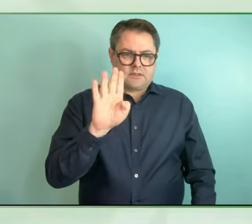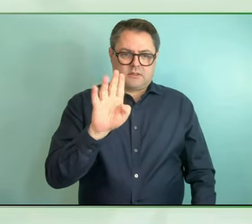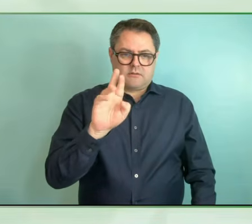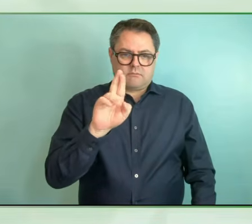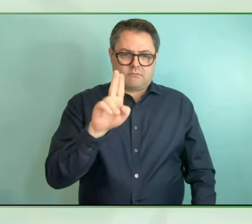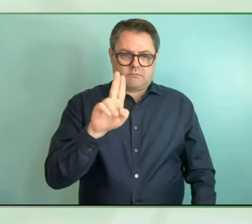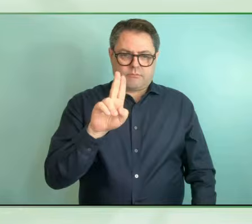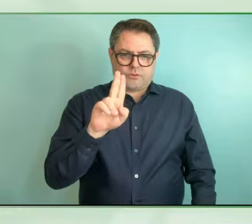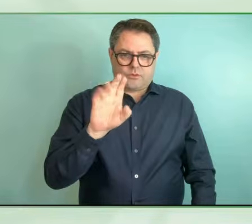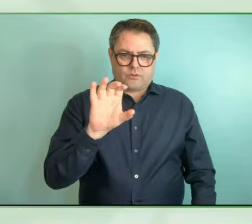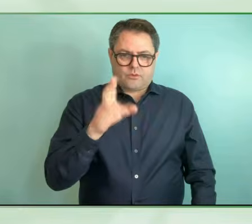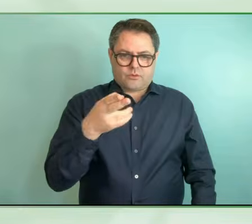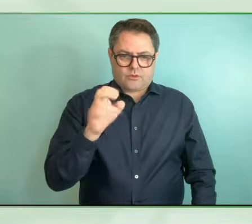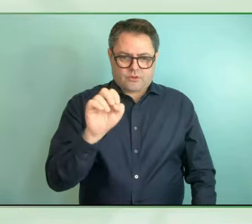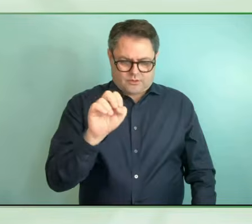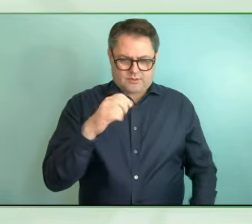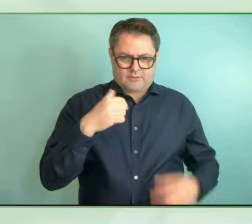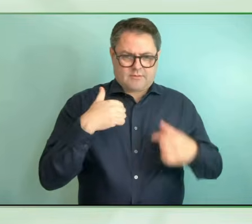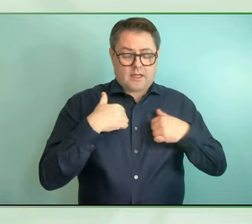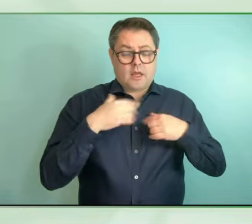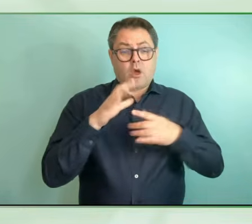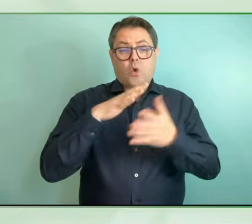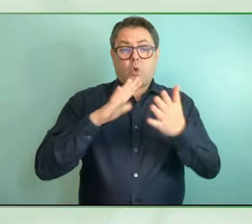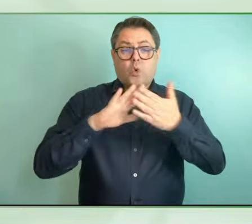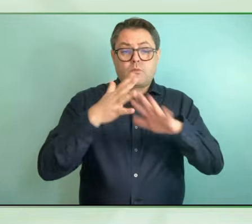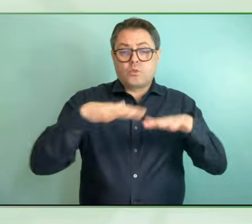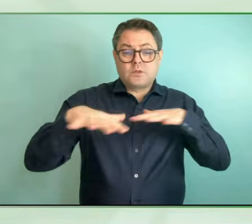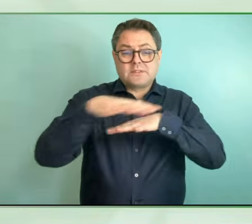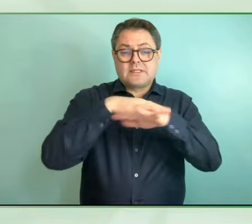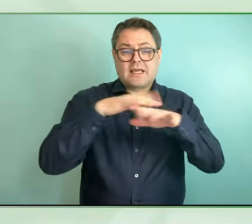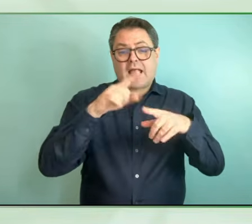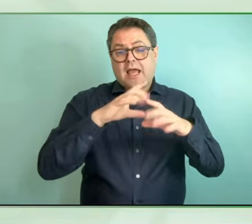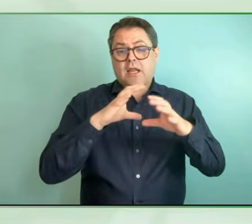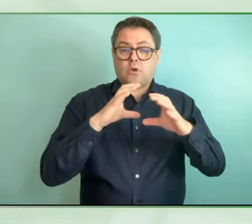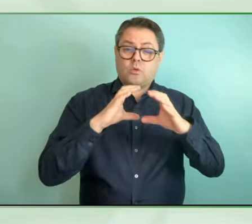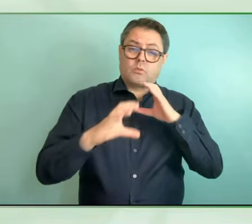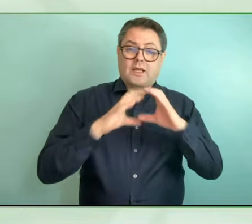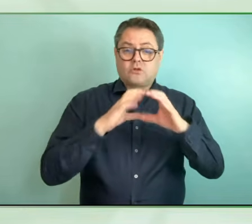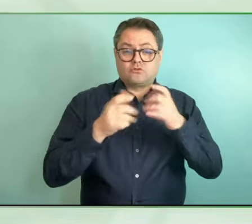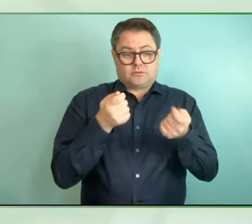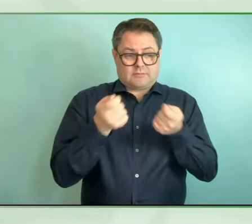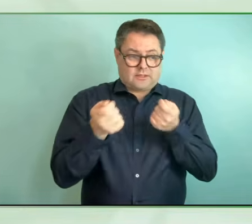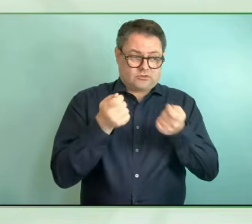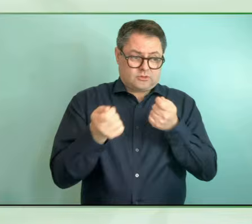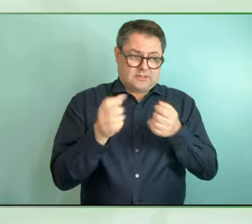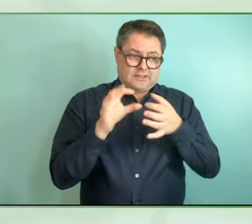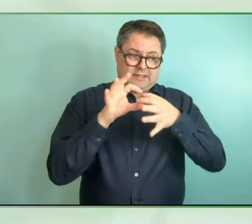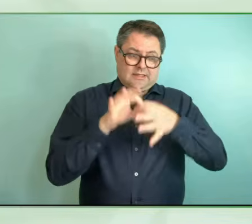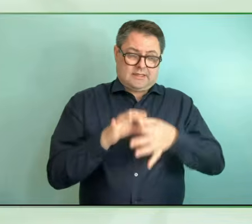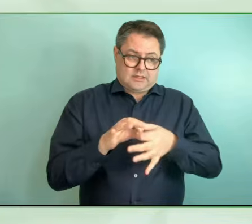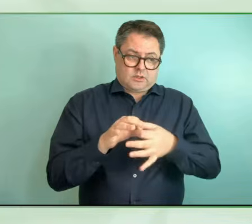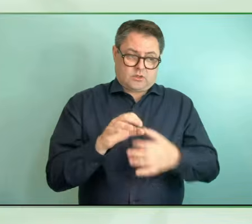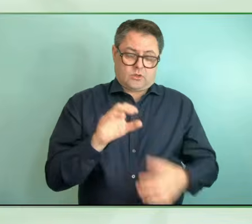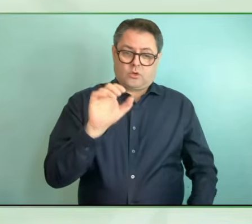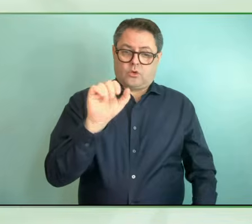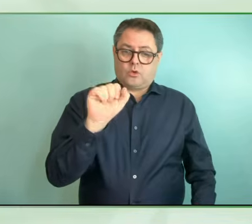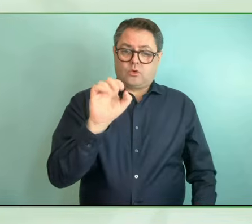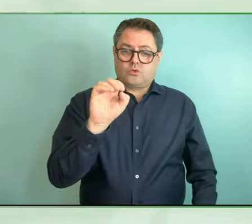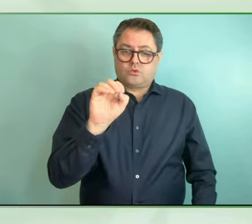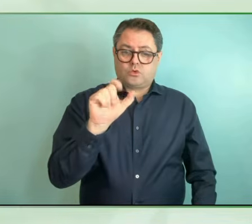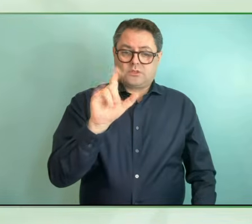and communications manager at Sozialhelden. That's a Berlin-based NGO from